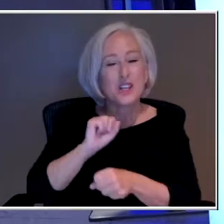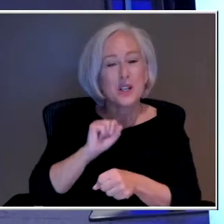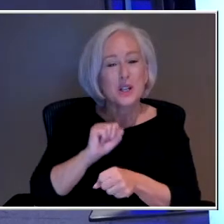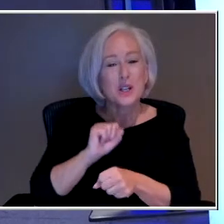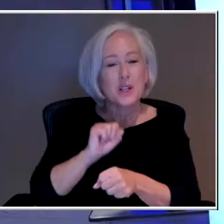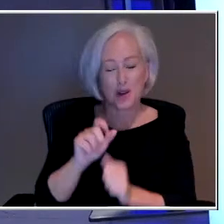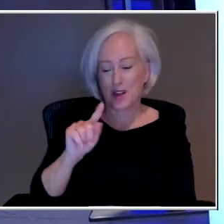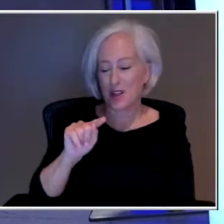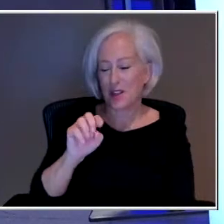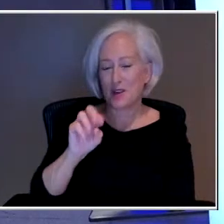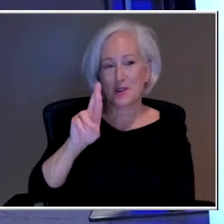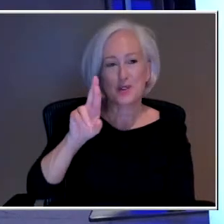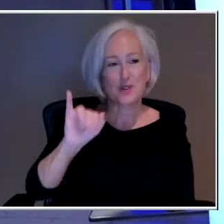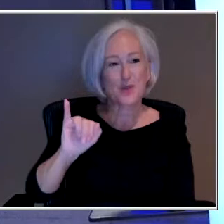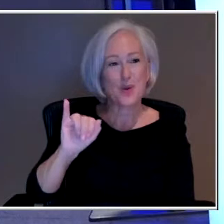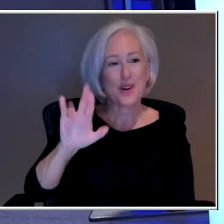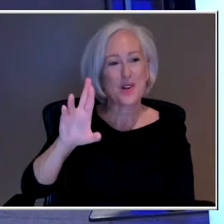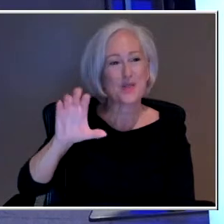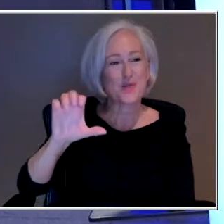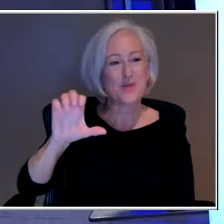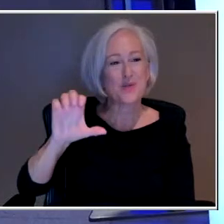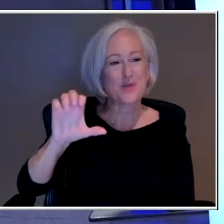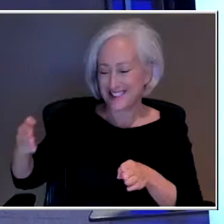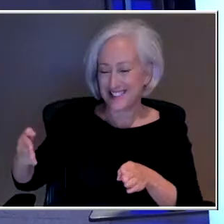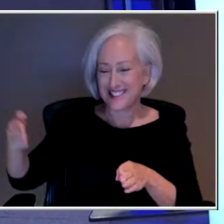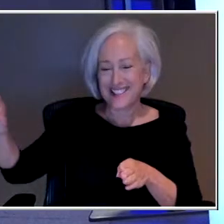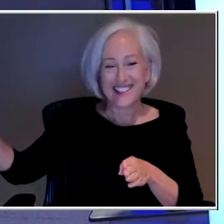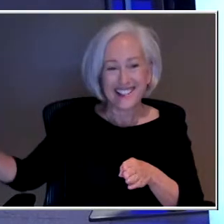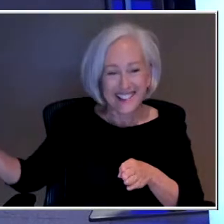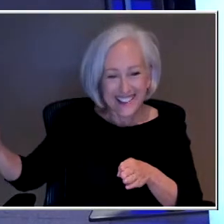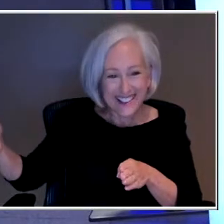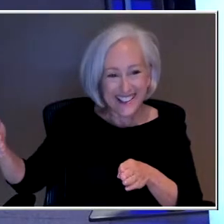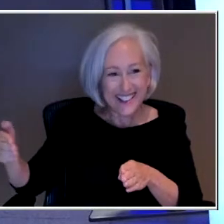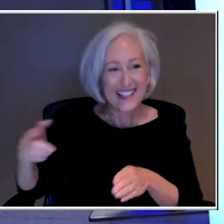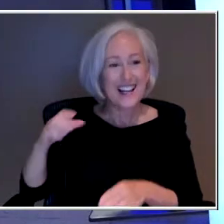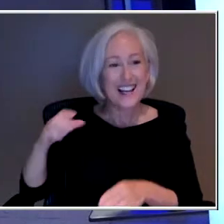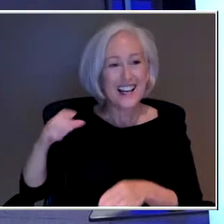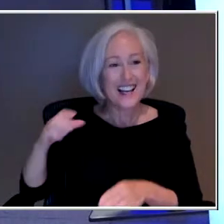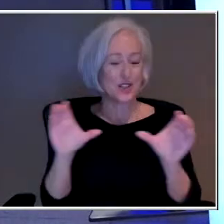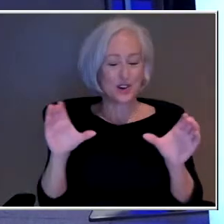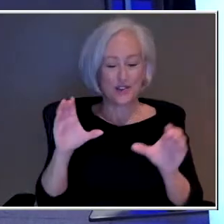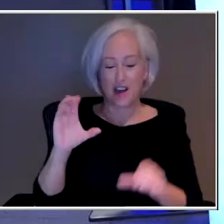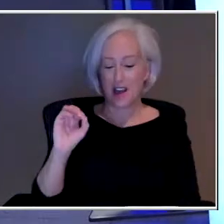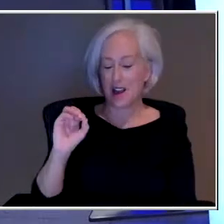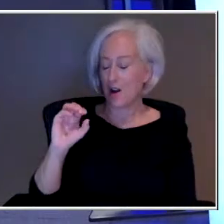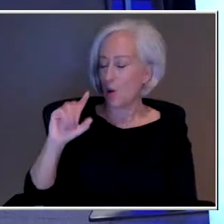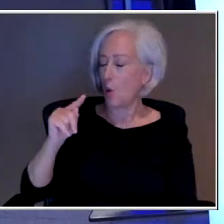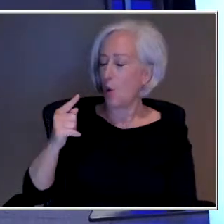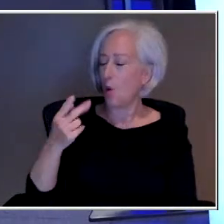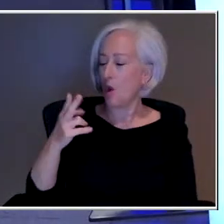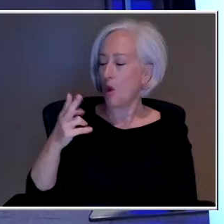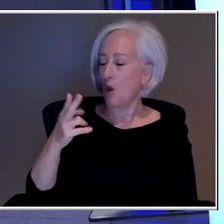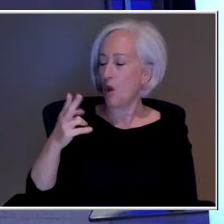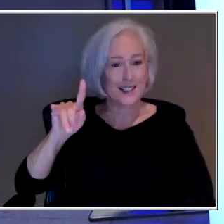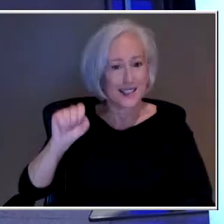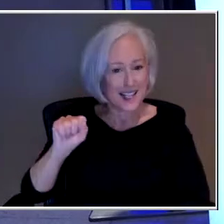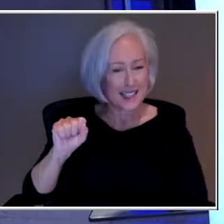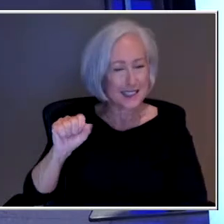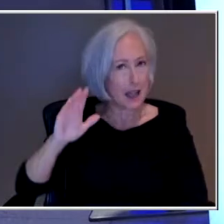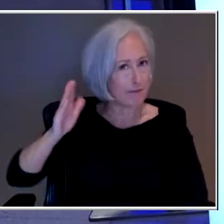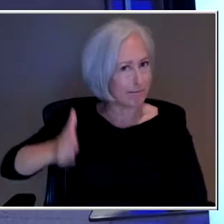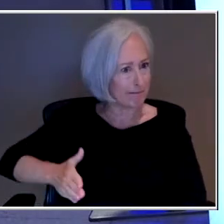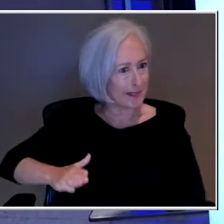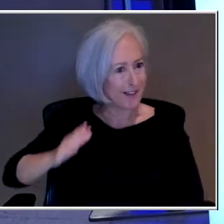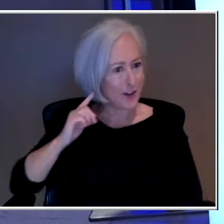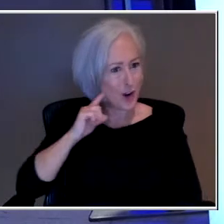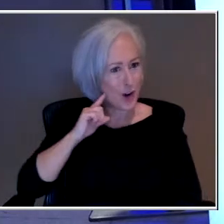Roush across the table, who is a certified orthoptist. And I had not heard of that. You're going to tell us about that job title here in just a moment. So thank you both for